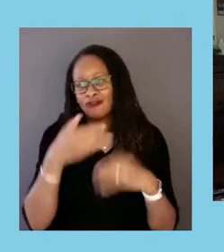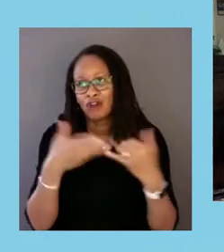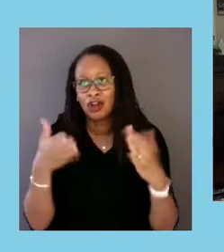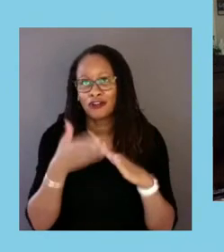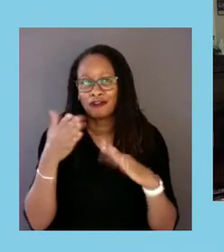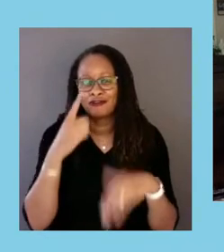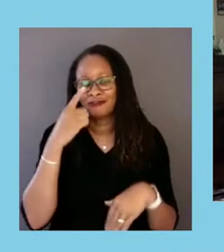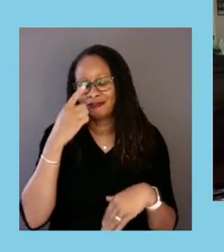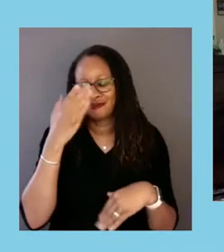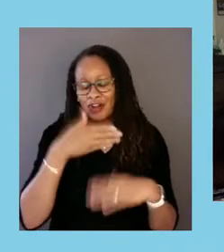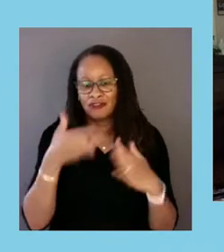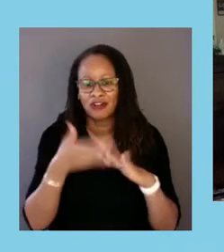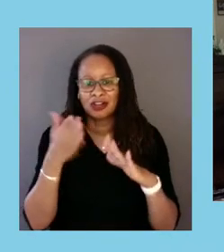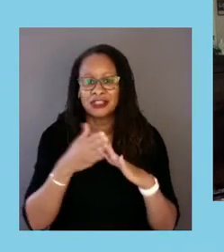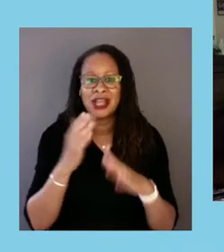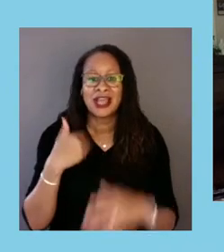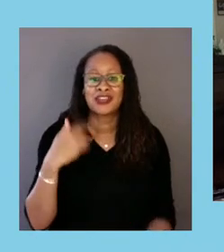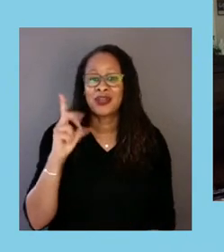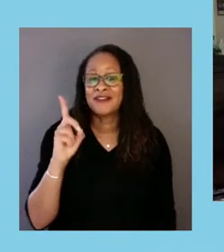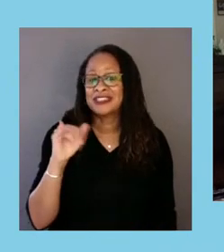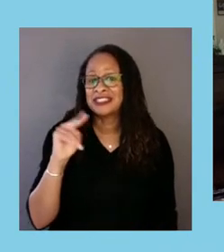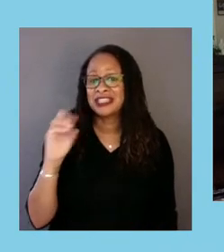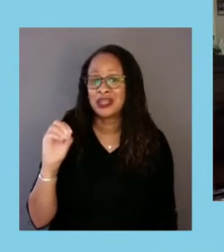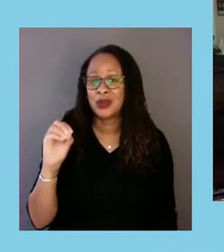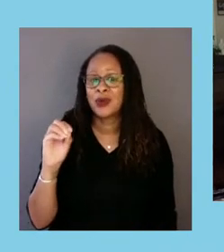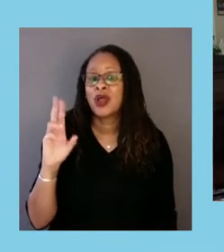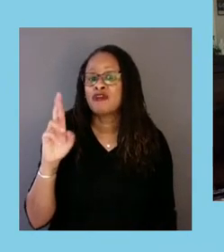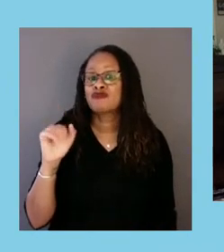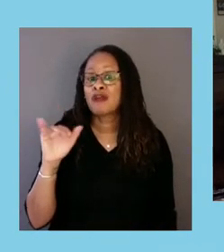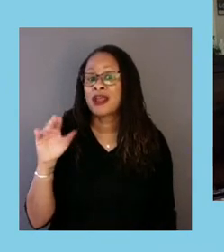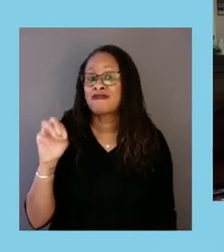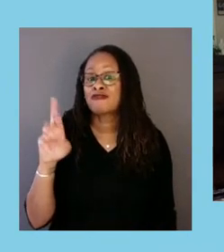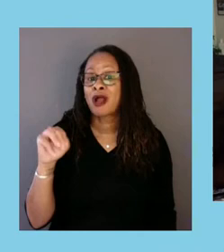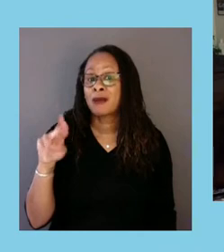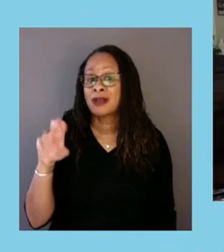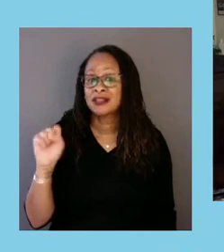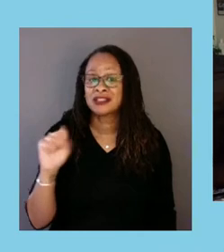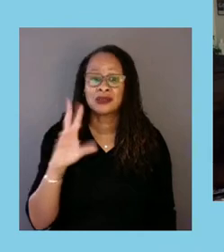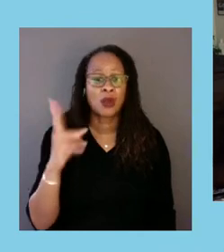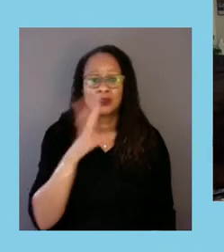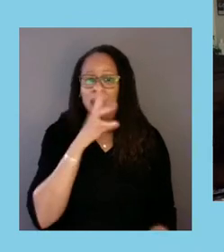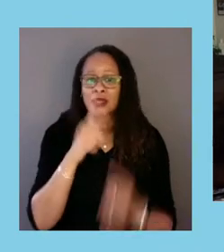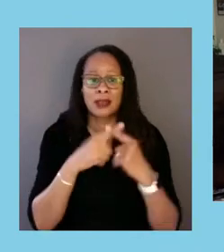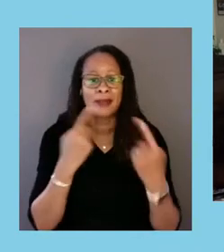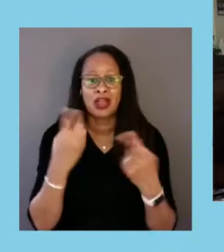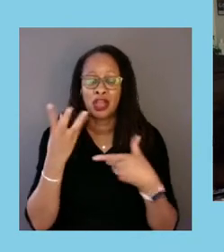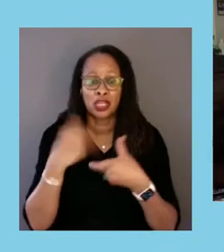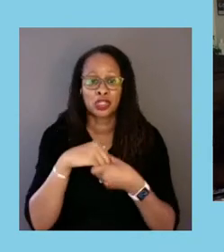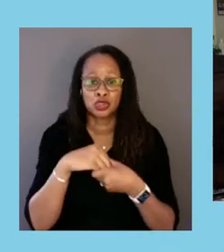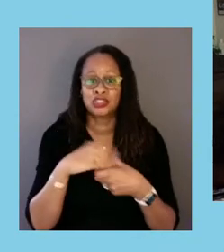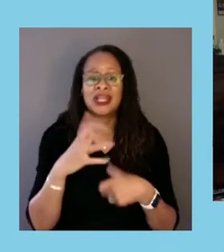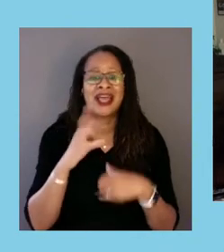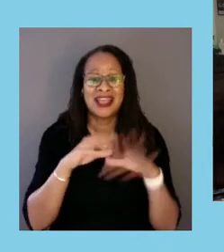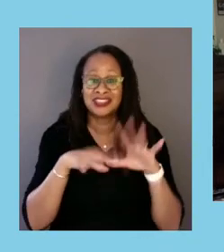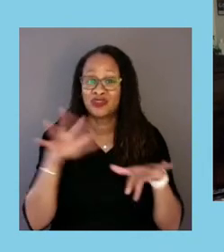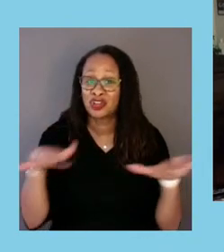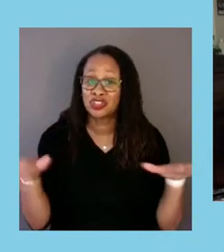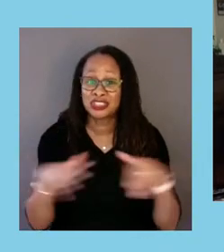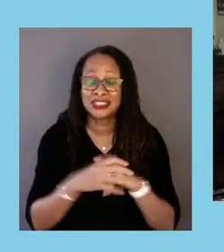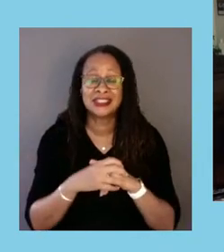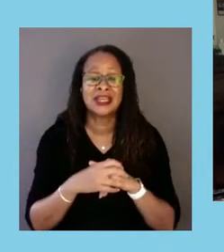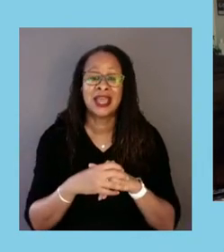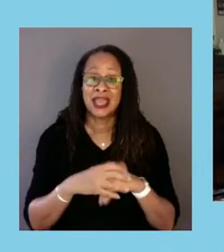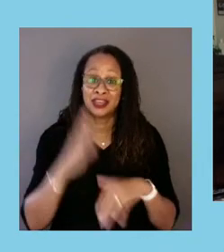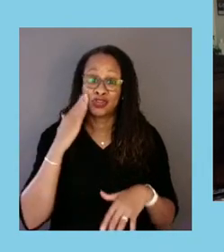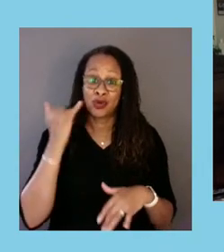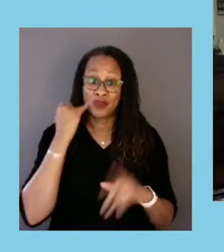Dino Ray Ramos over at Deadline, who was always speaking about inclusion and diversity. And you knew that at least if you went to him, he